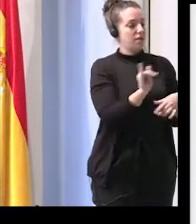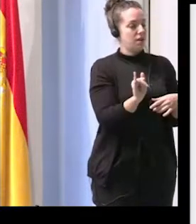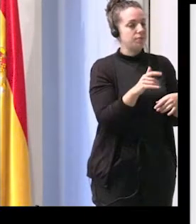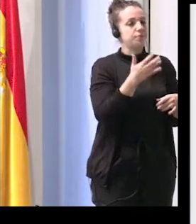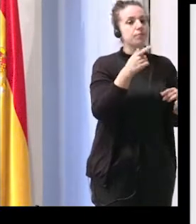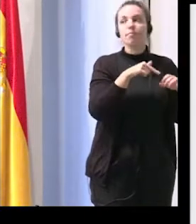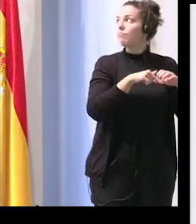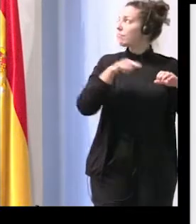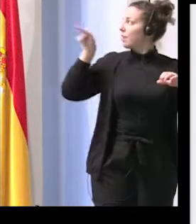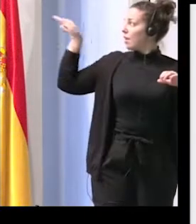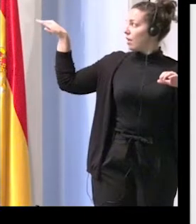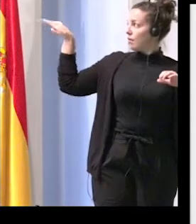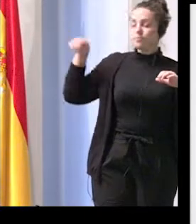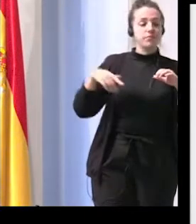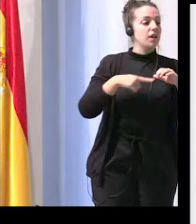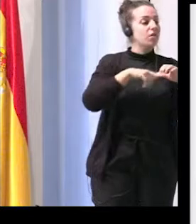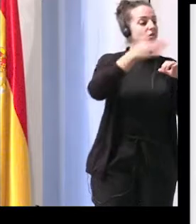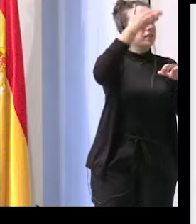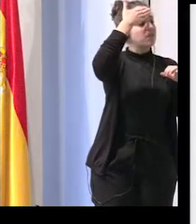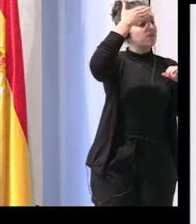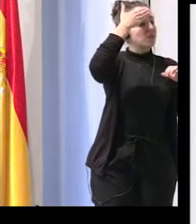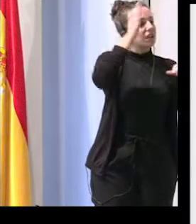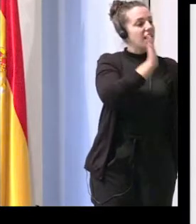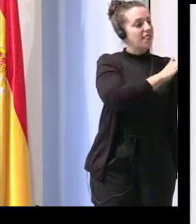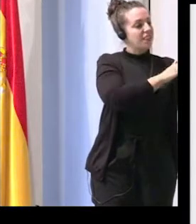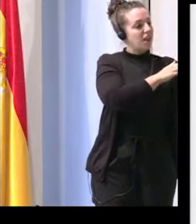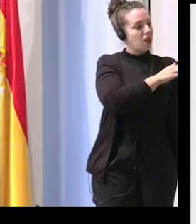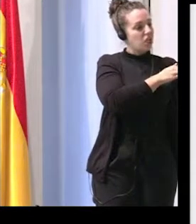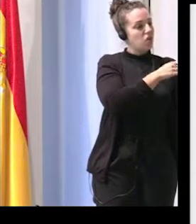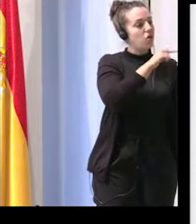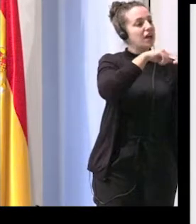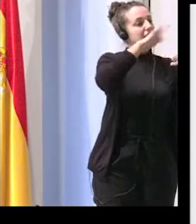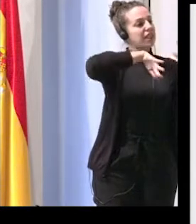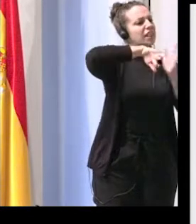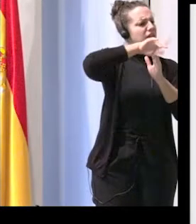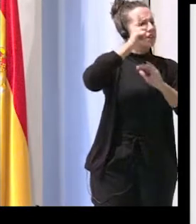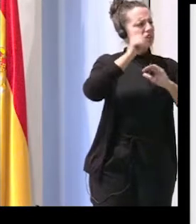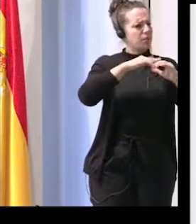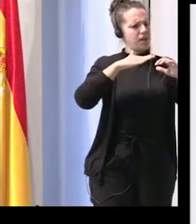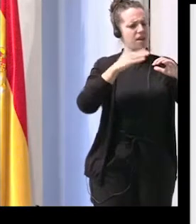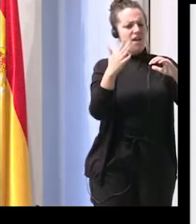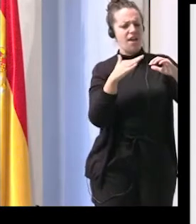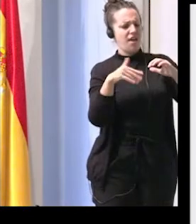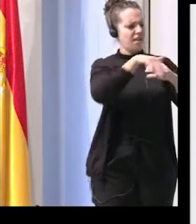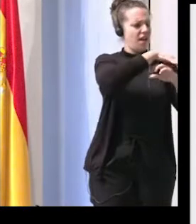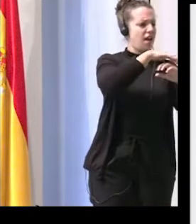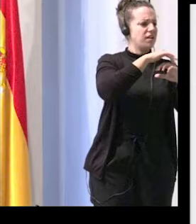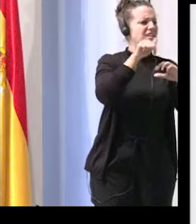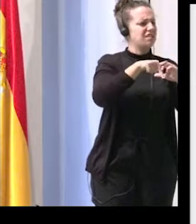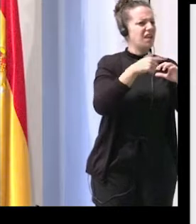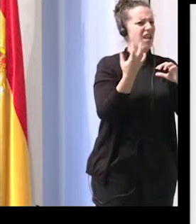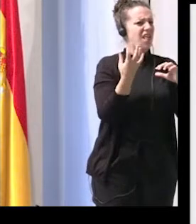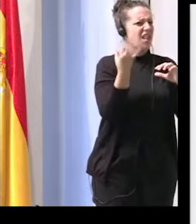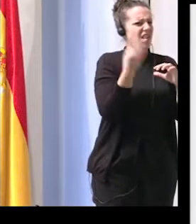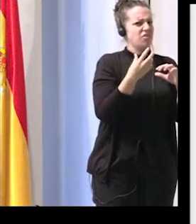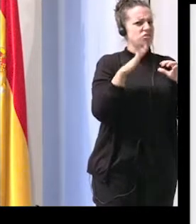cortex and the right precuneus, both of these areas are involved in attention. So